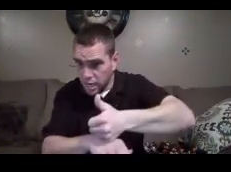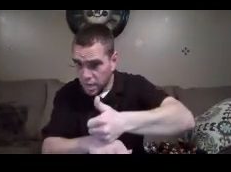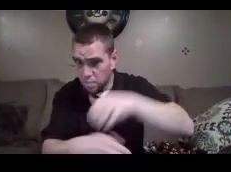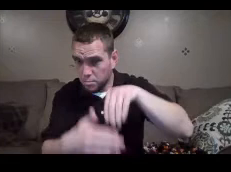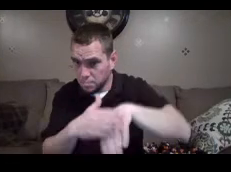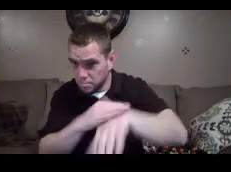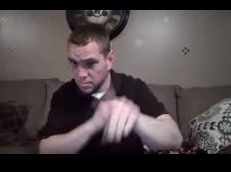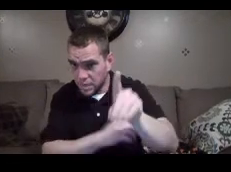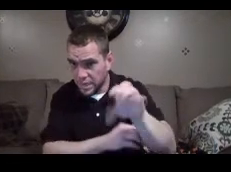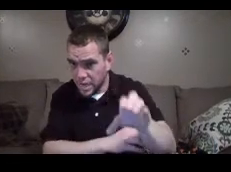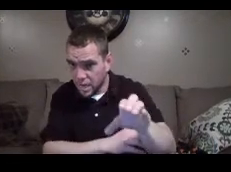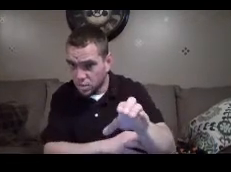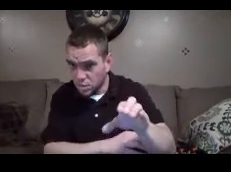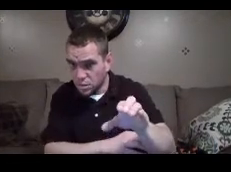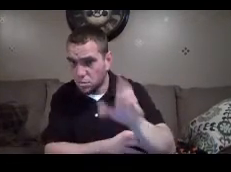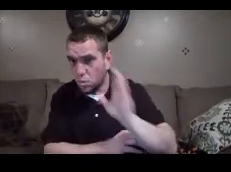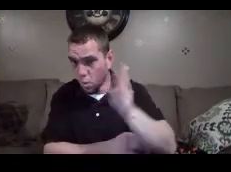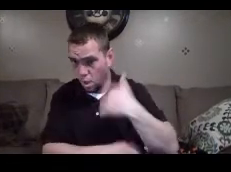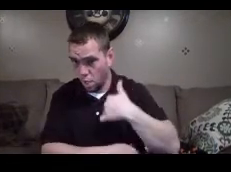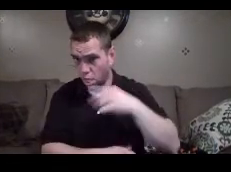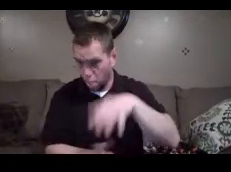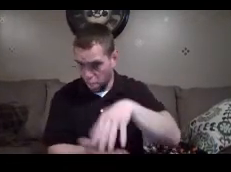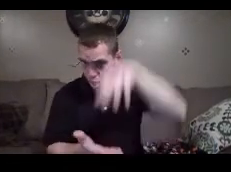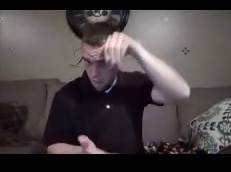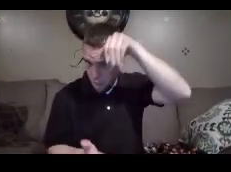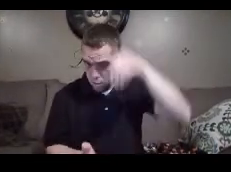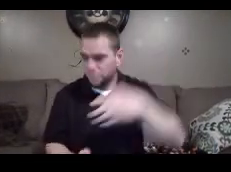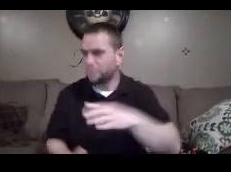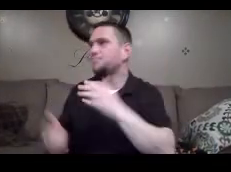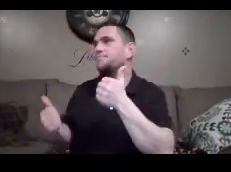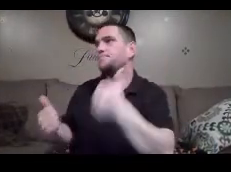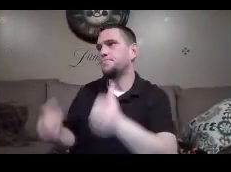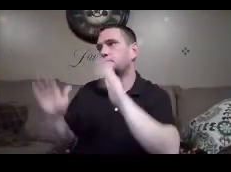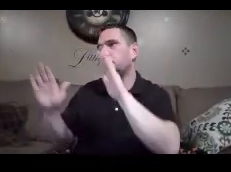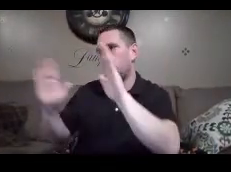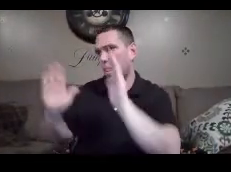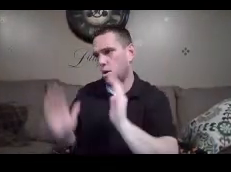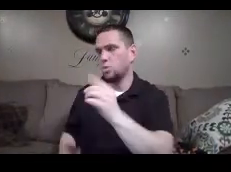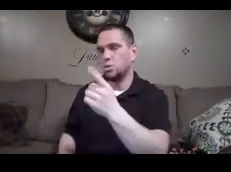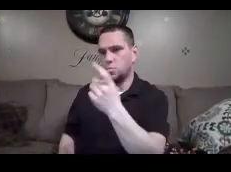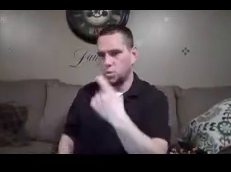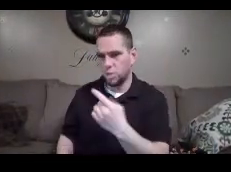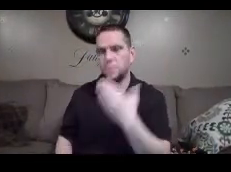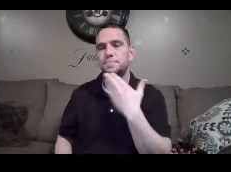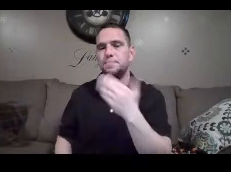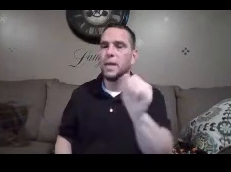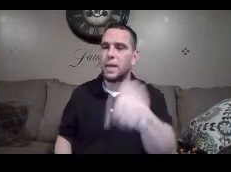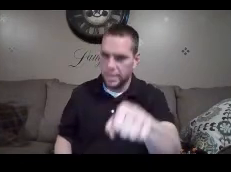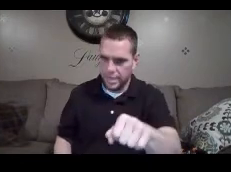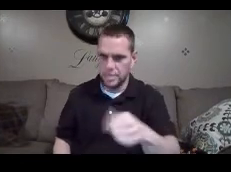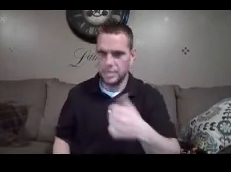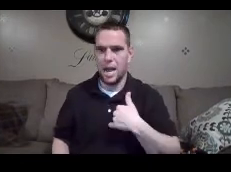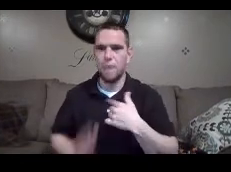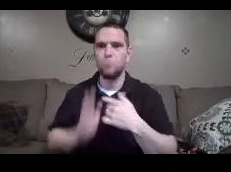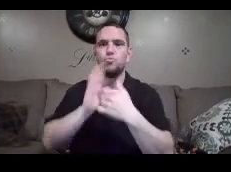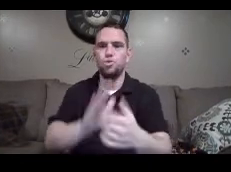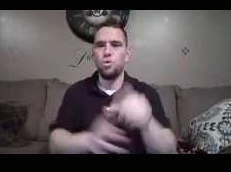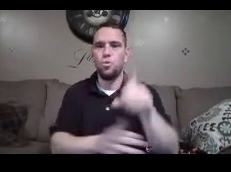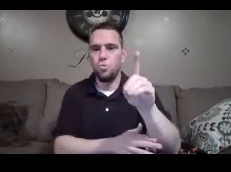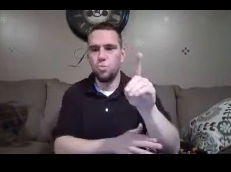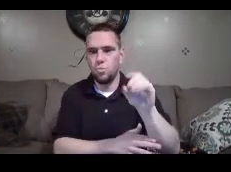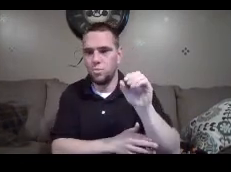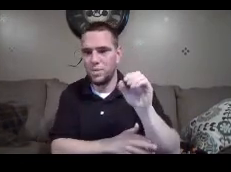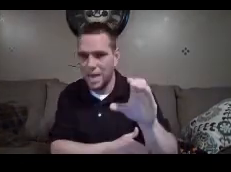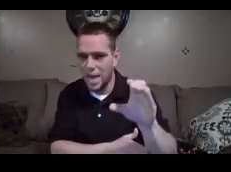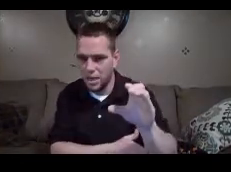presented? That's a great question, and I'm glad someone asked that. Thank you. Yes, the document that I will be demonstrating shortly